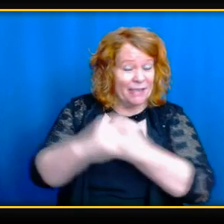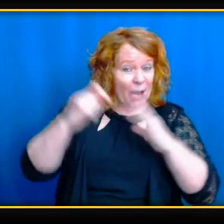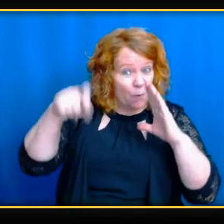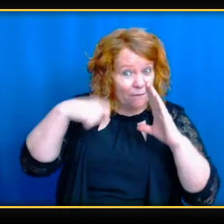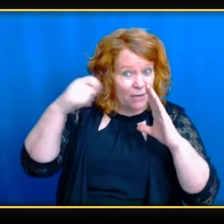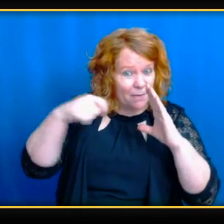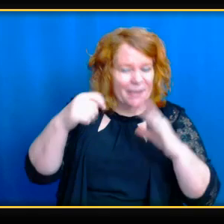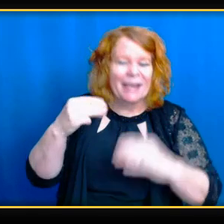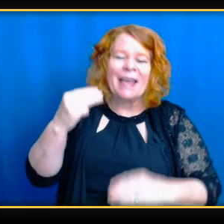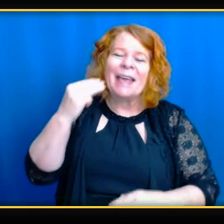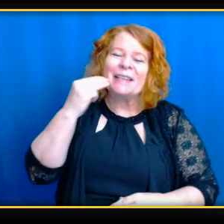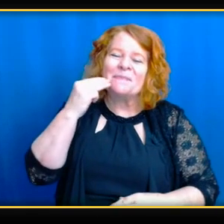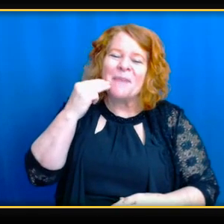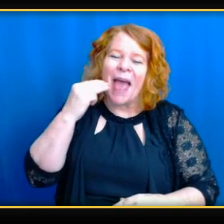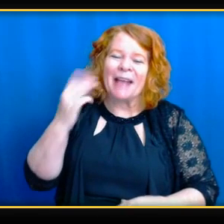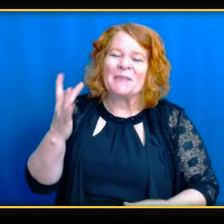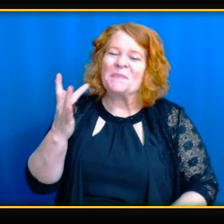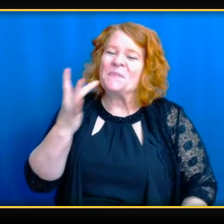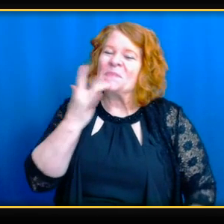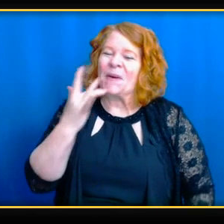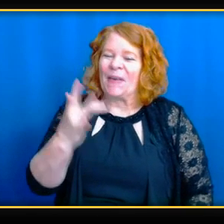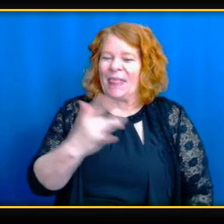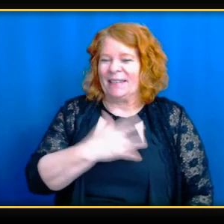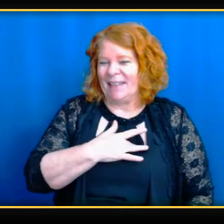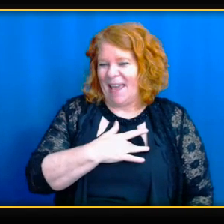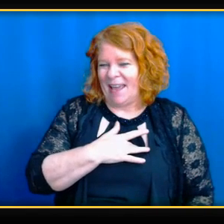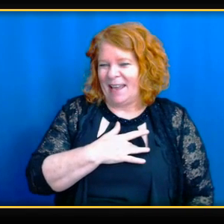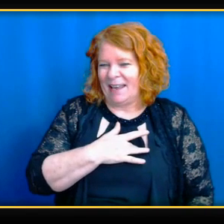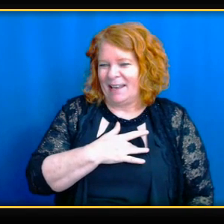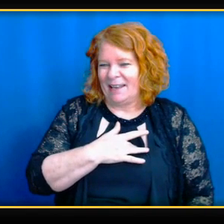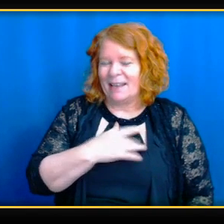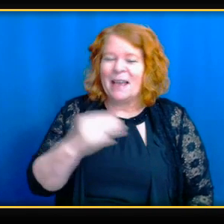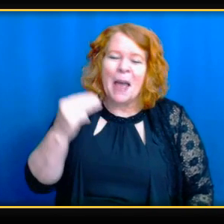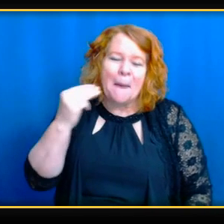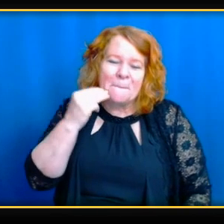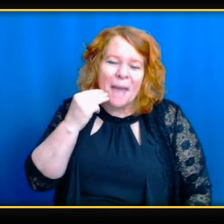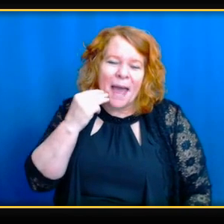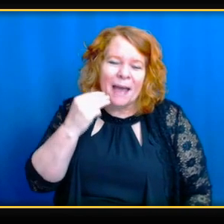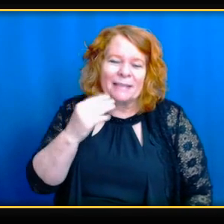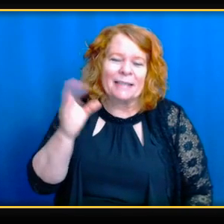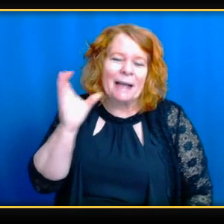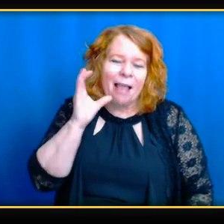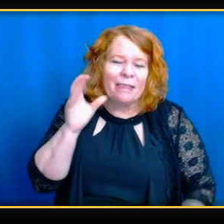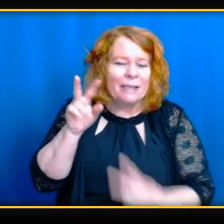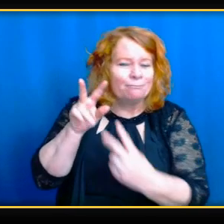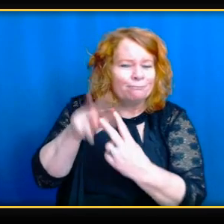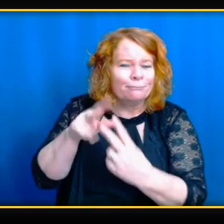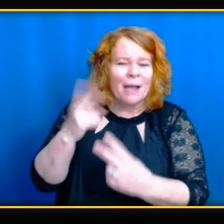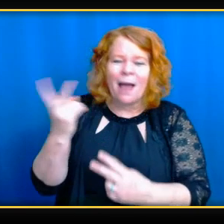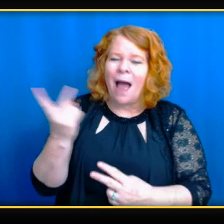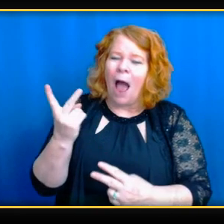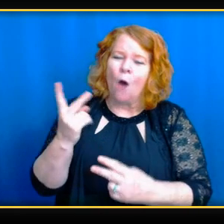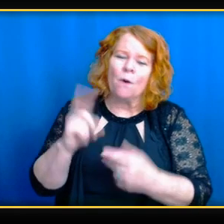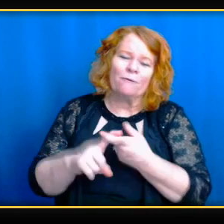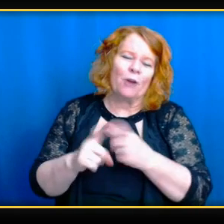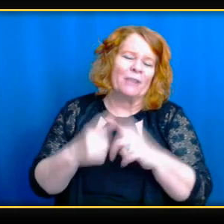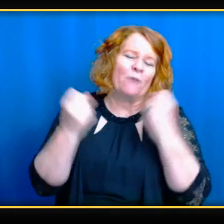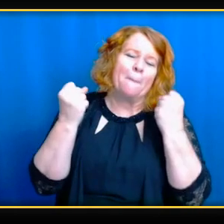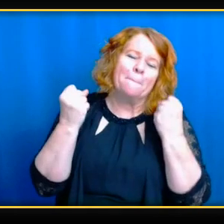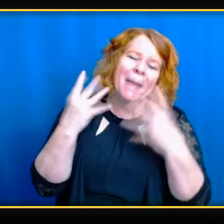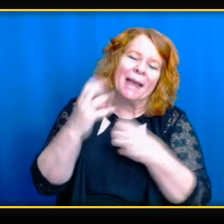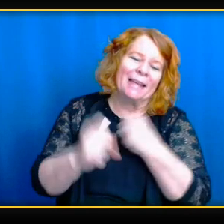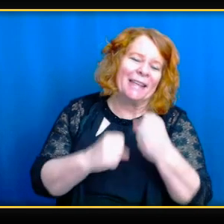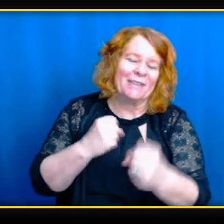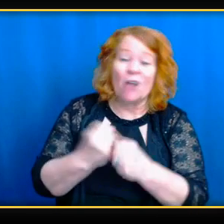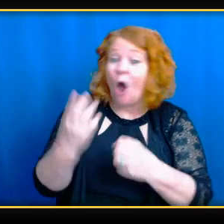birthday. And Max and Colleen were our friends for many years, and they were all in our wedding